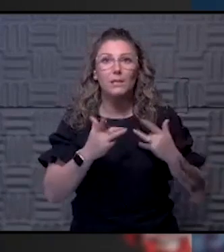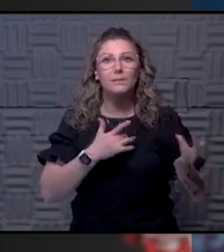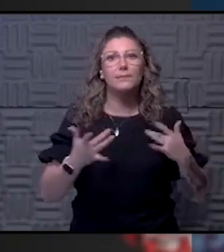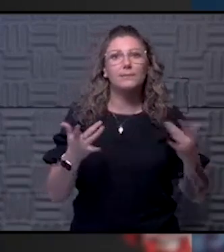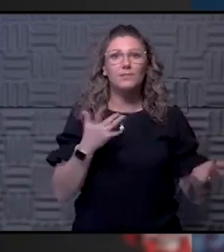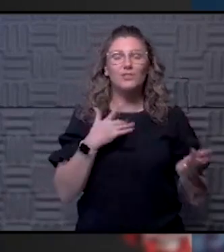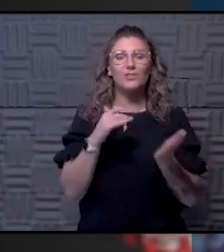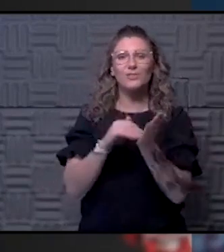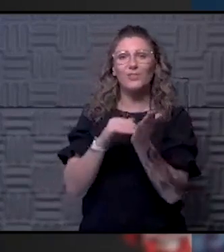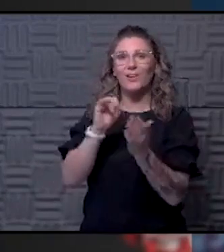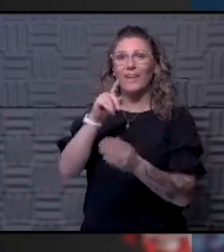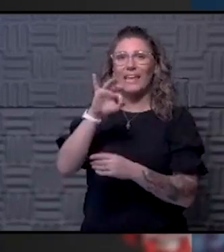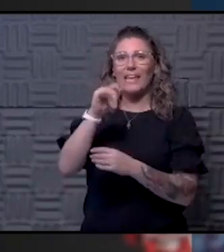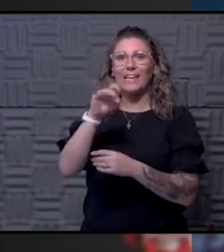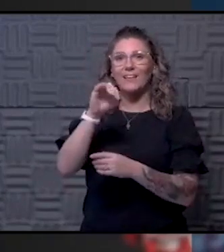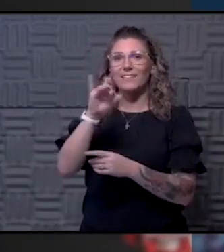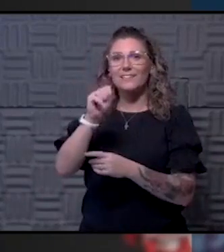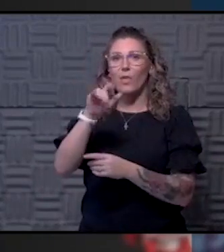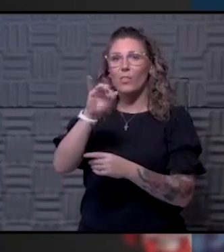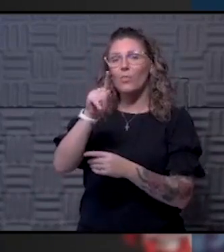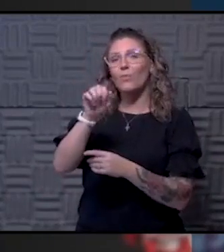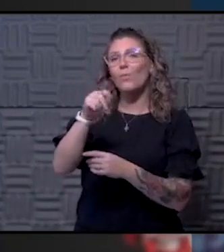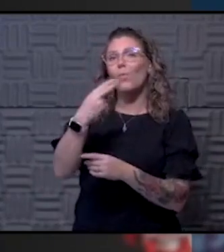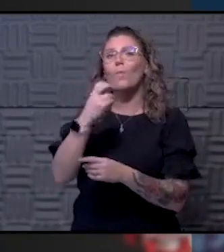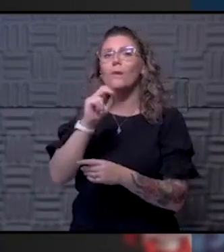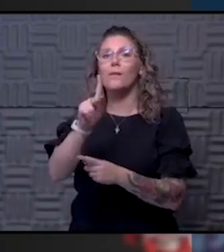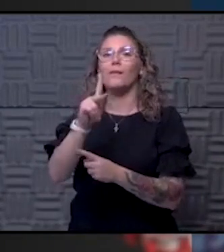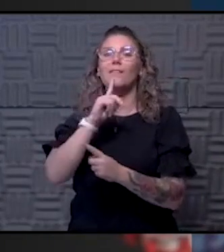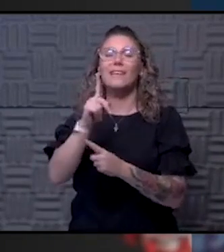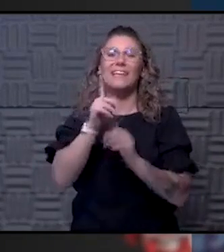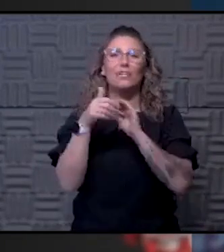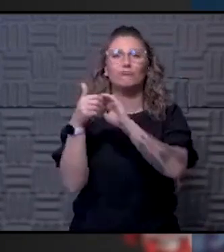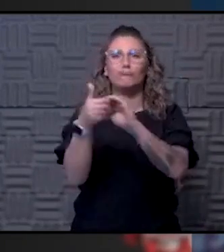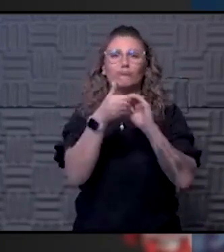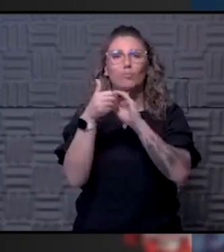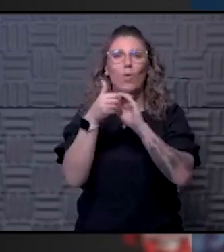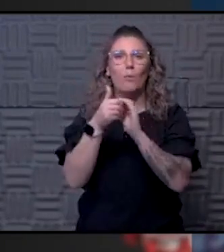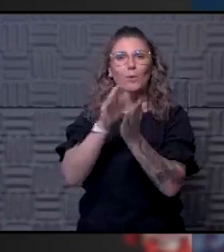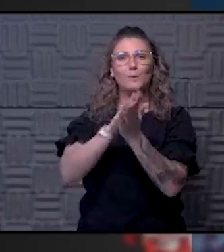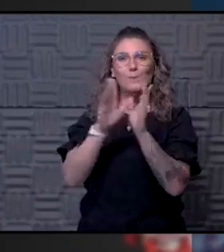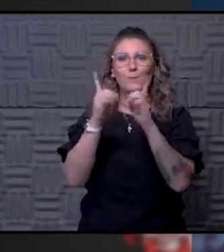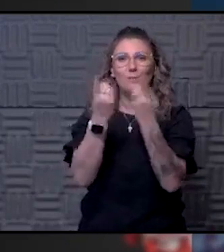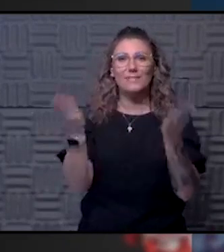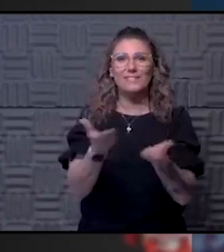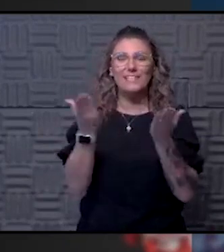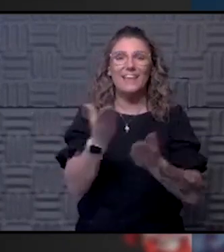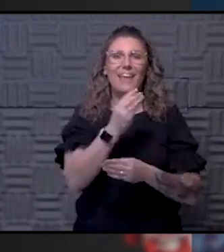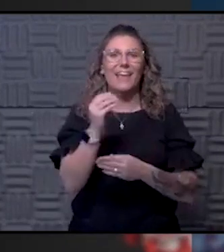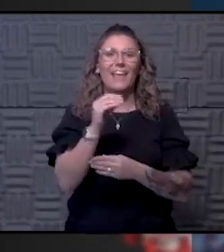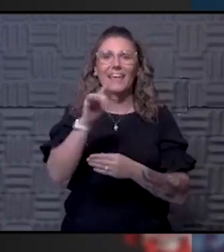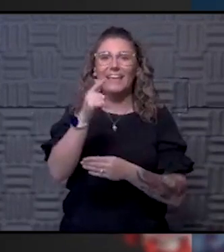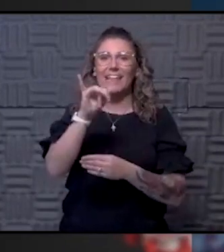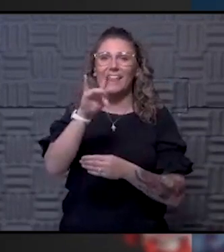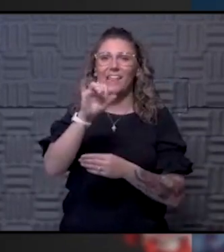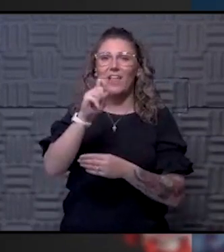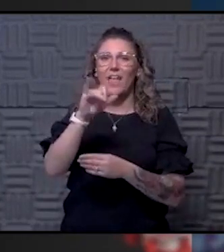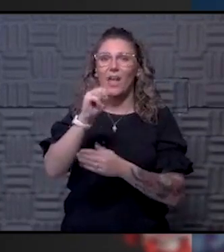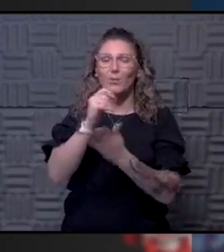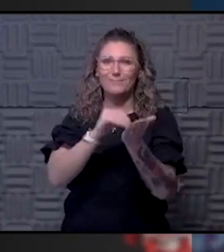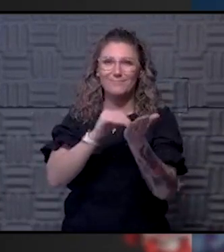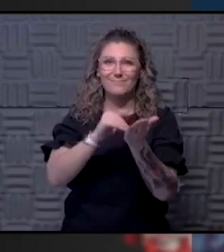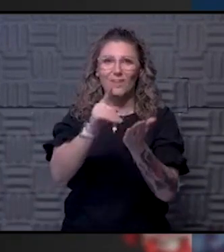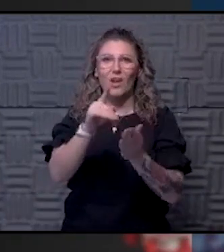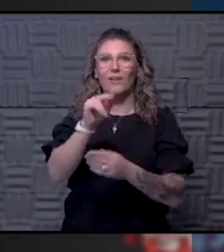Dr. Candy Southwick, who's the Executive Director of the Cooperating School Districts of Greater Kansas City, will be here, along with Dr. Jill Gilhouse and